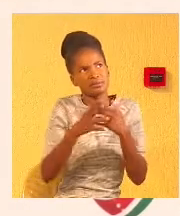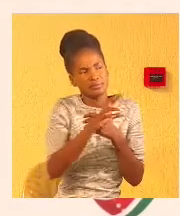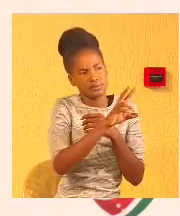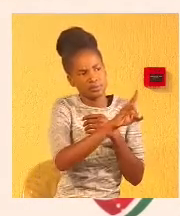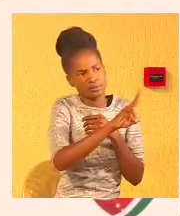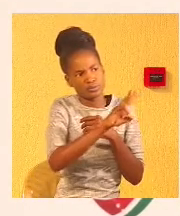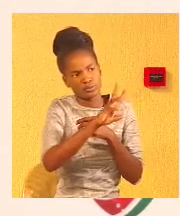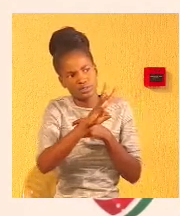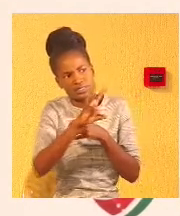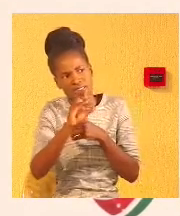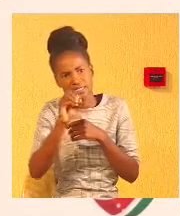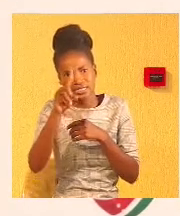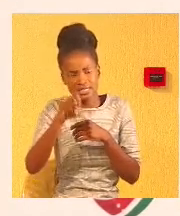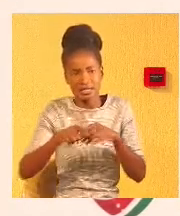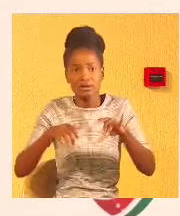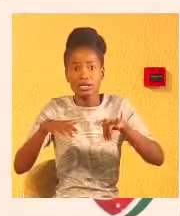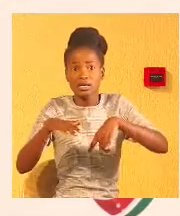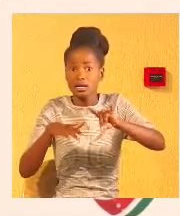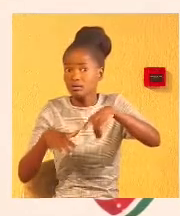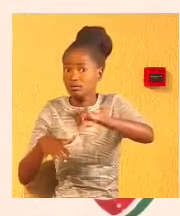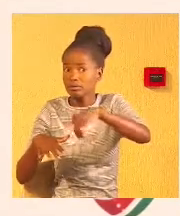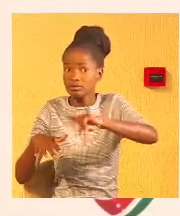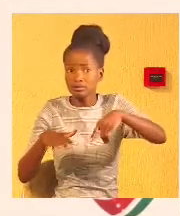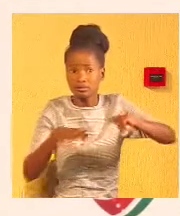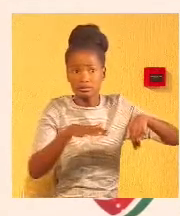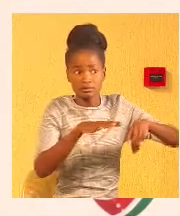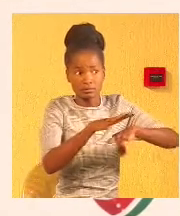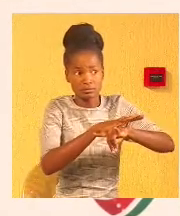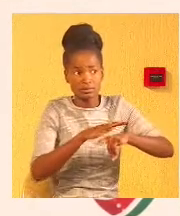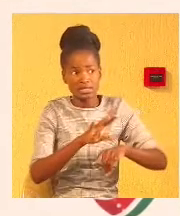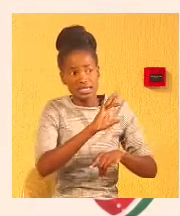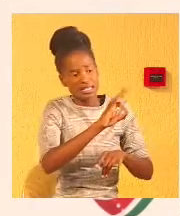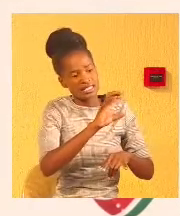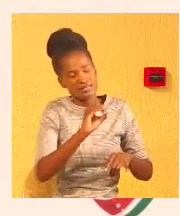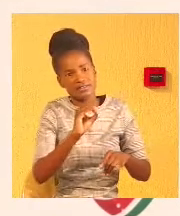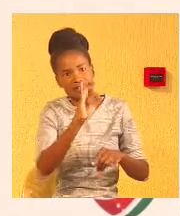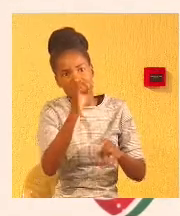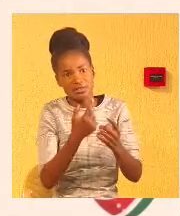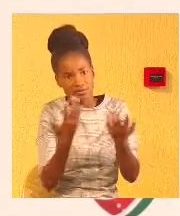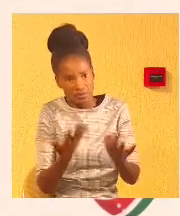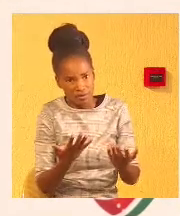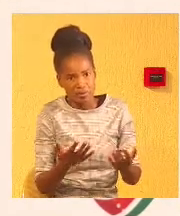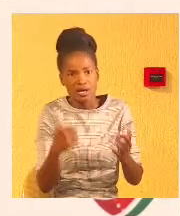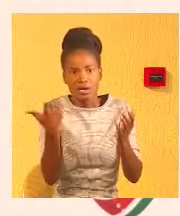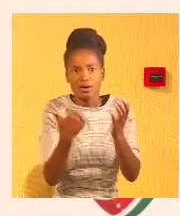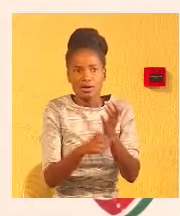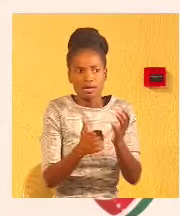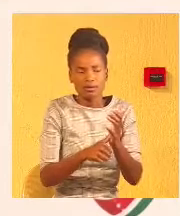and 60,000 live animals. And 70% of those were coming from the communal